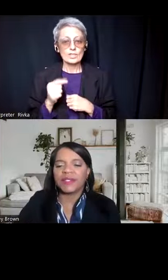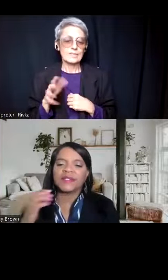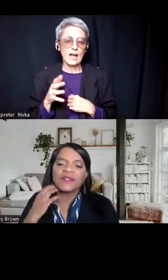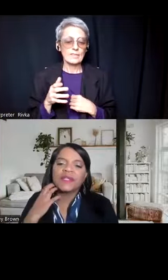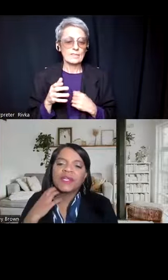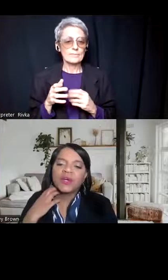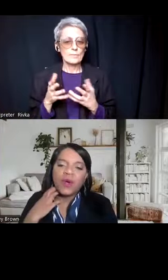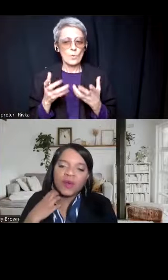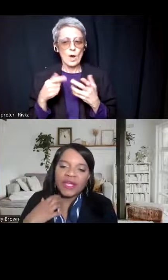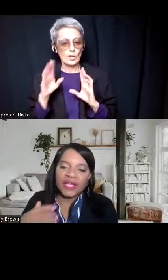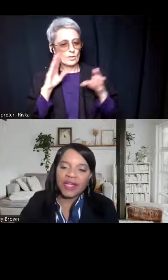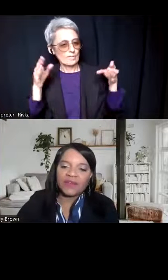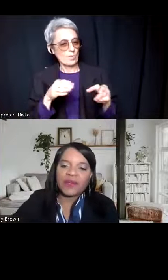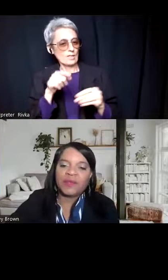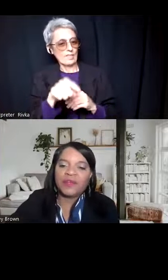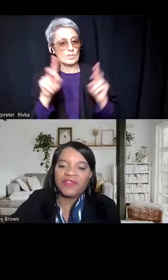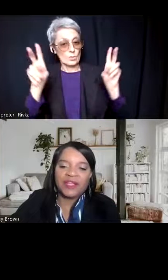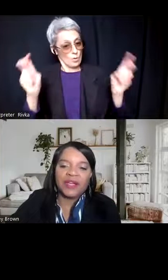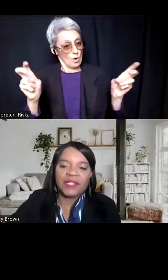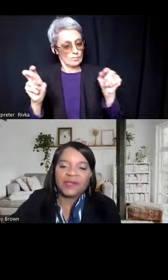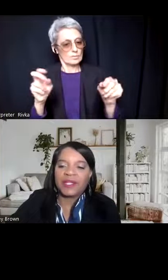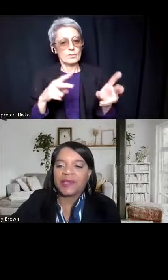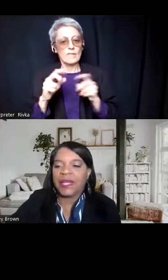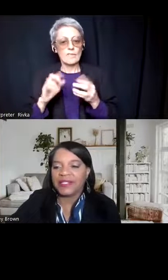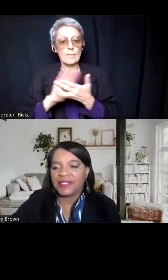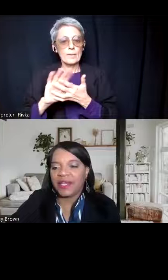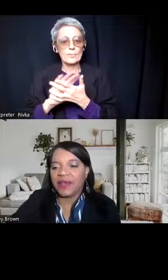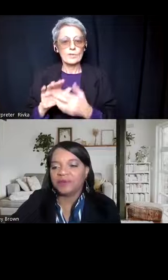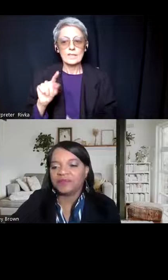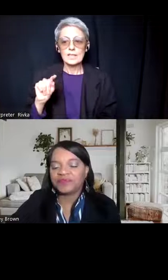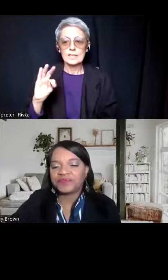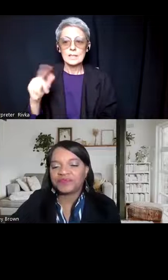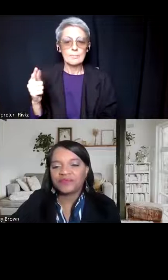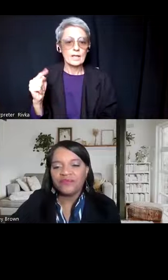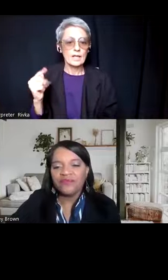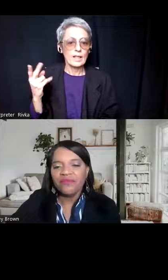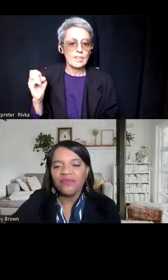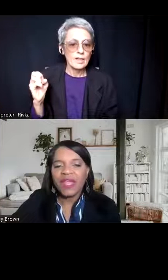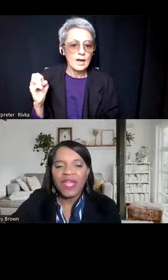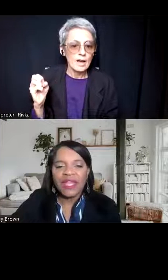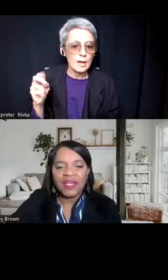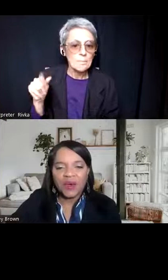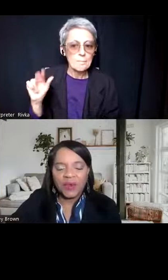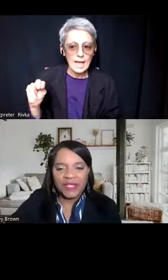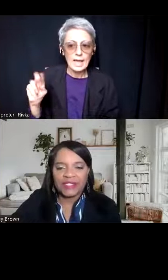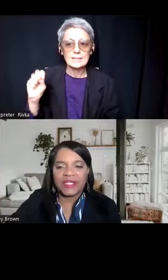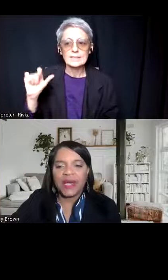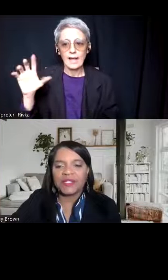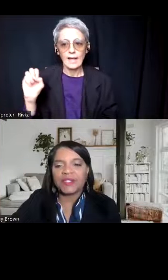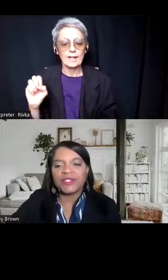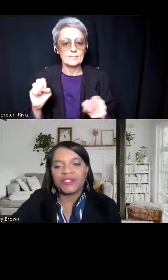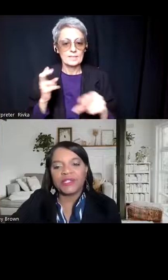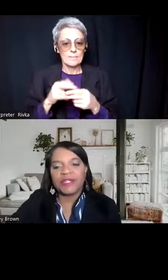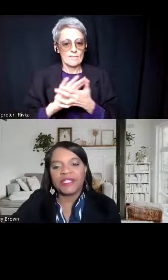attention to this quote that came from the movie Tipping the Pain Scale. And the quote is,